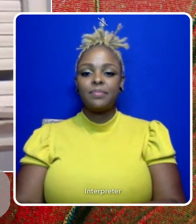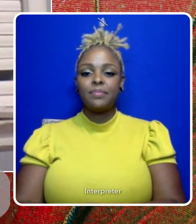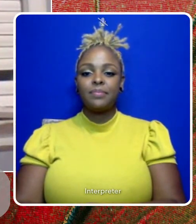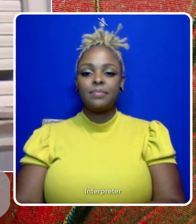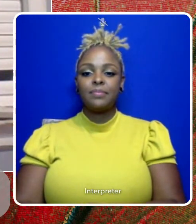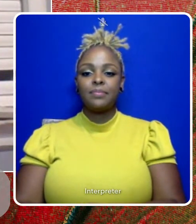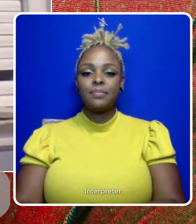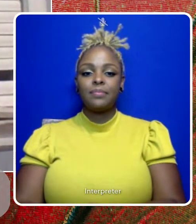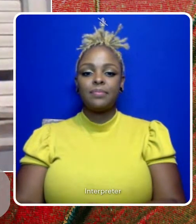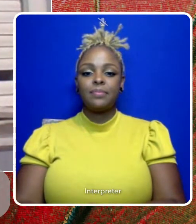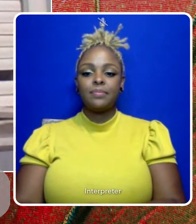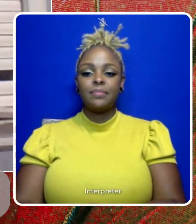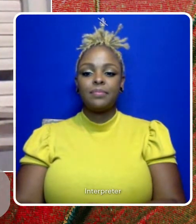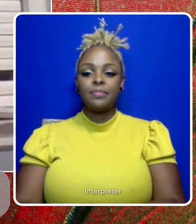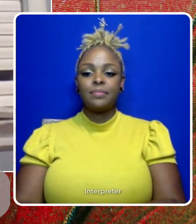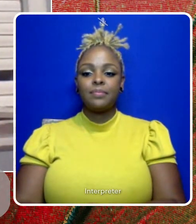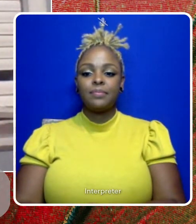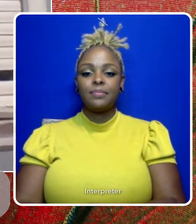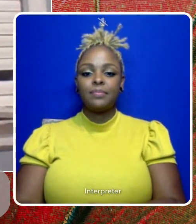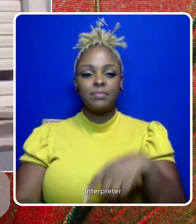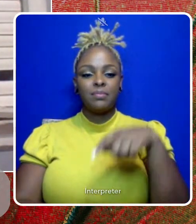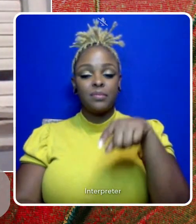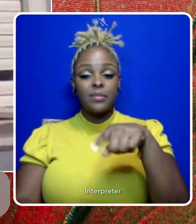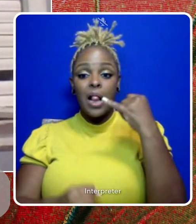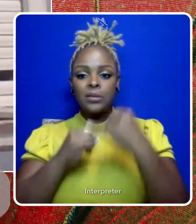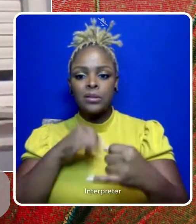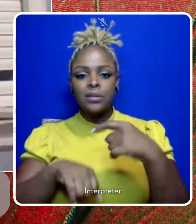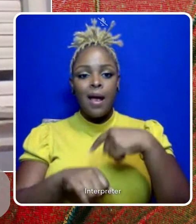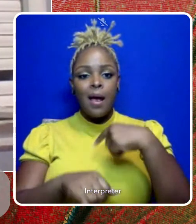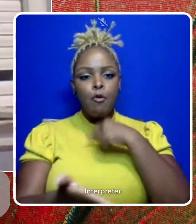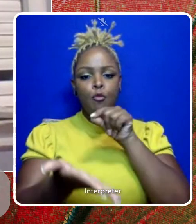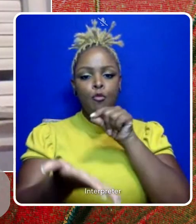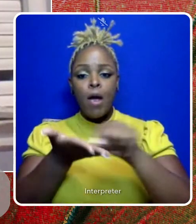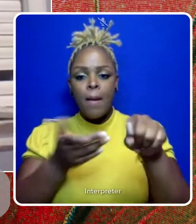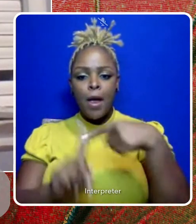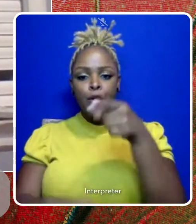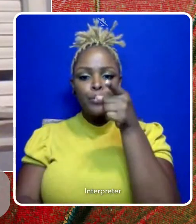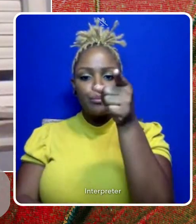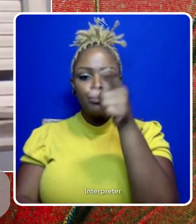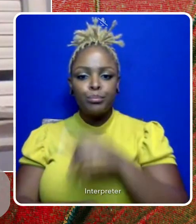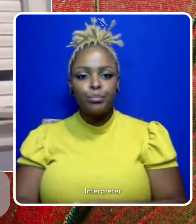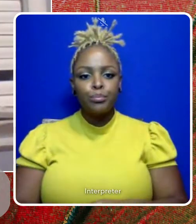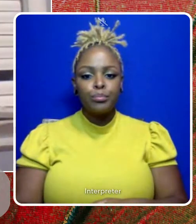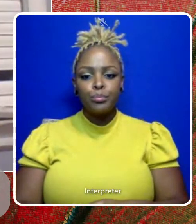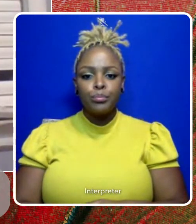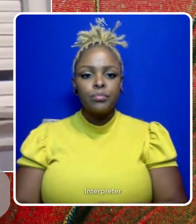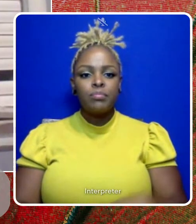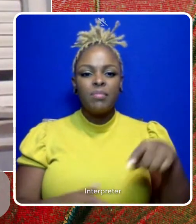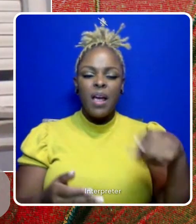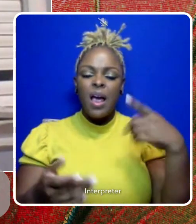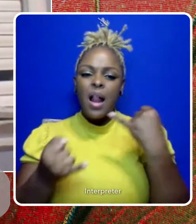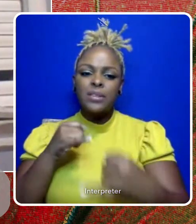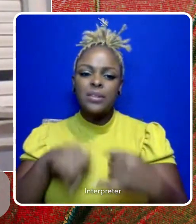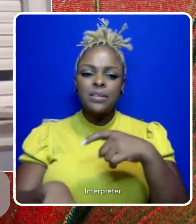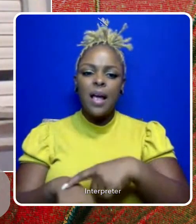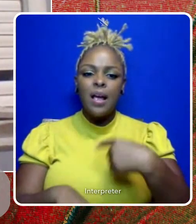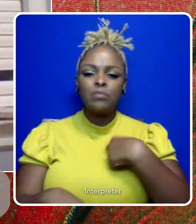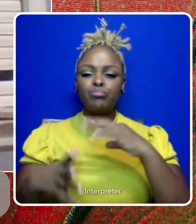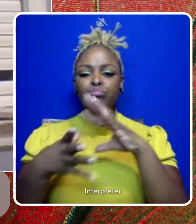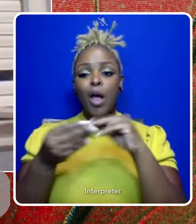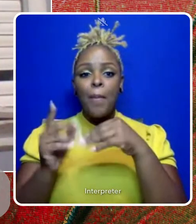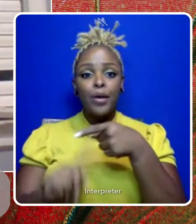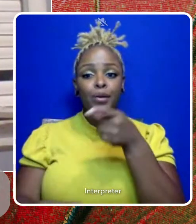This is the last poem I write about you. This is the last time I mention your nails, grown out like talons and the marks you'd leave when you'd grab me by the jaw to